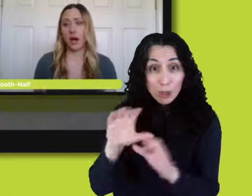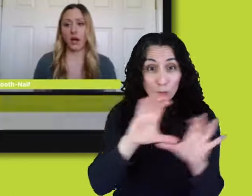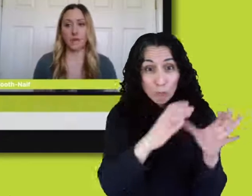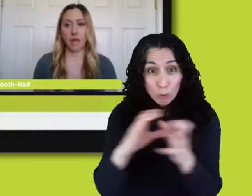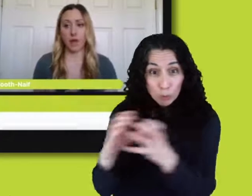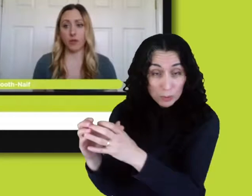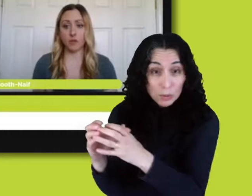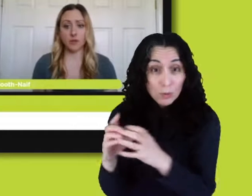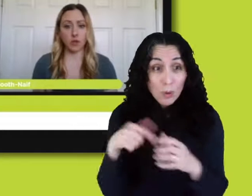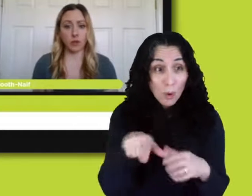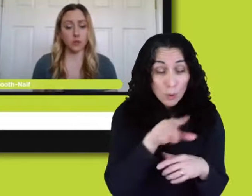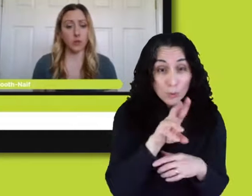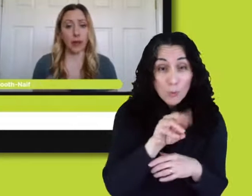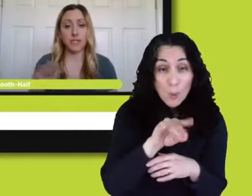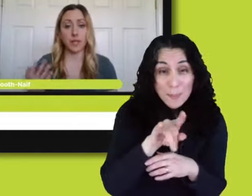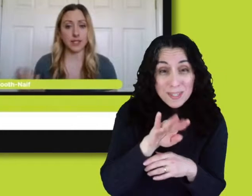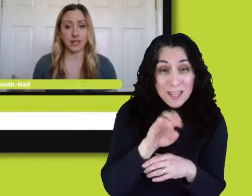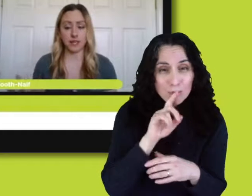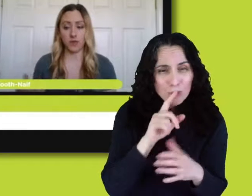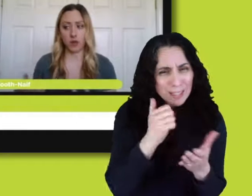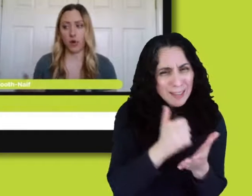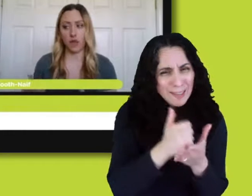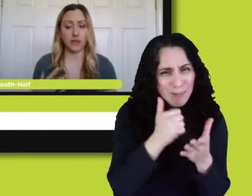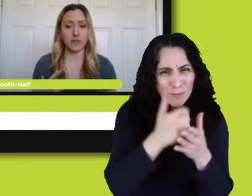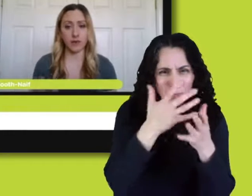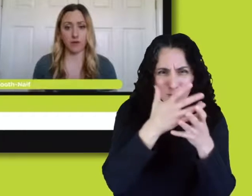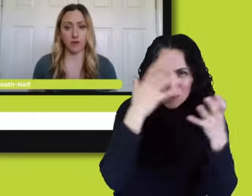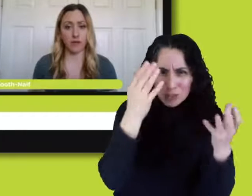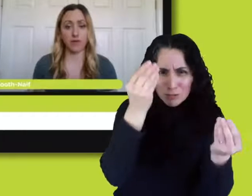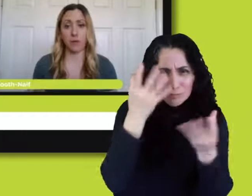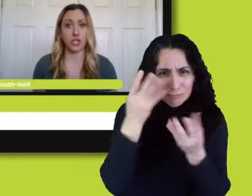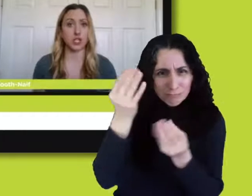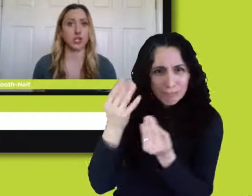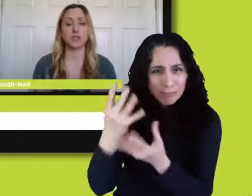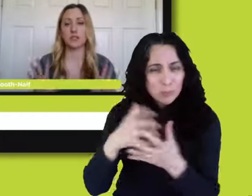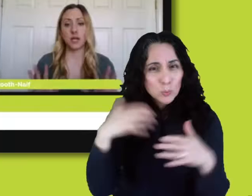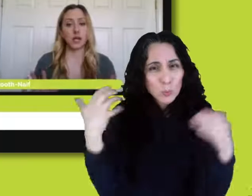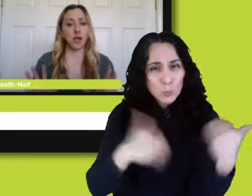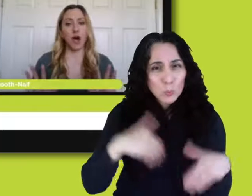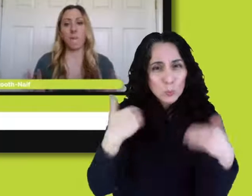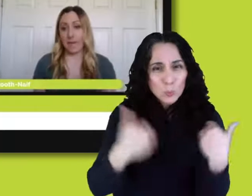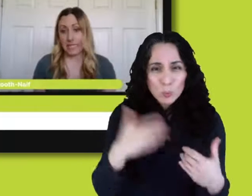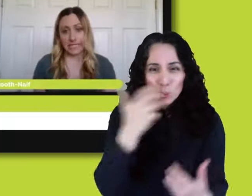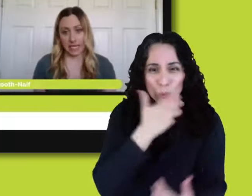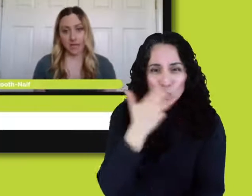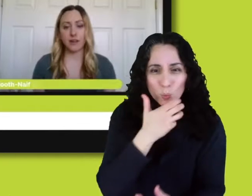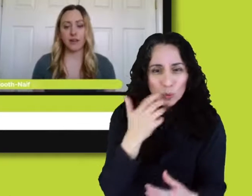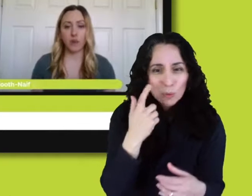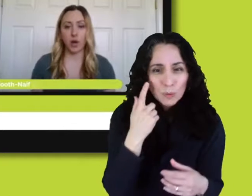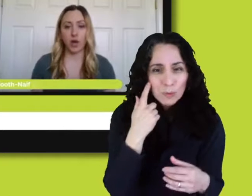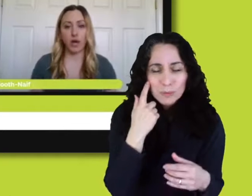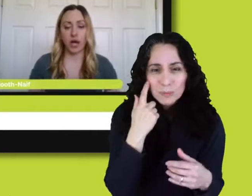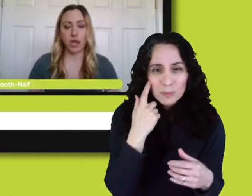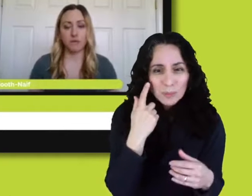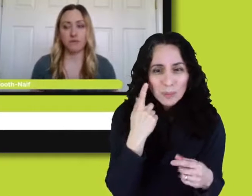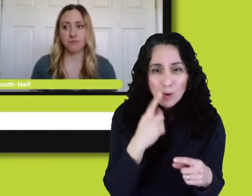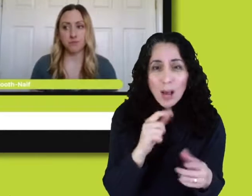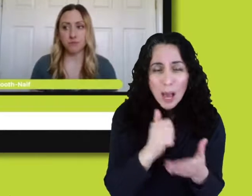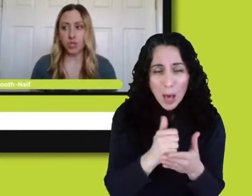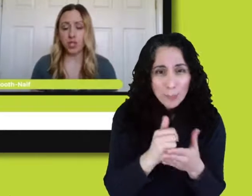and on those those websites that give you a lot of this great information is amazing